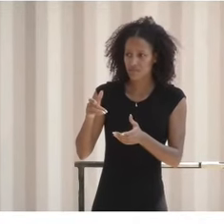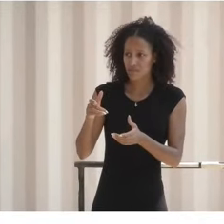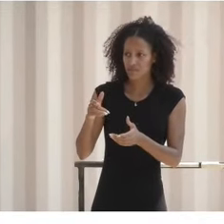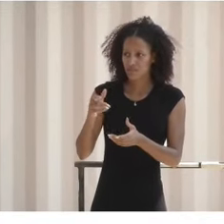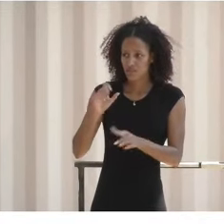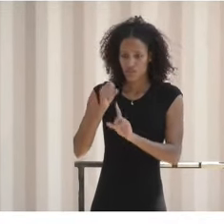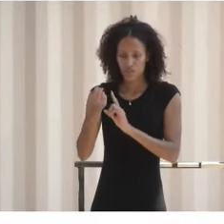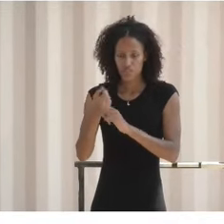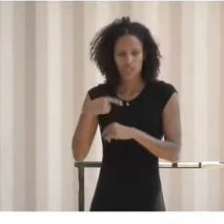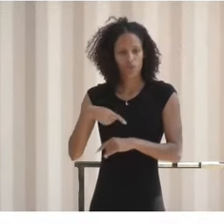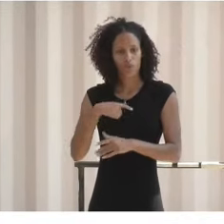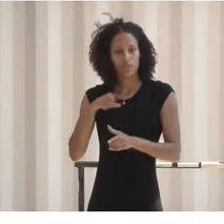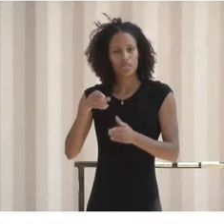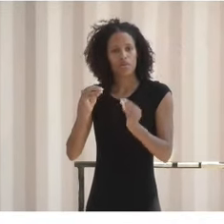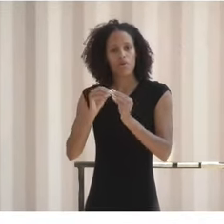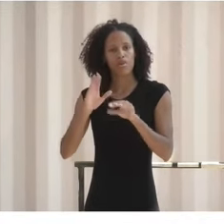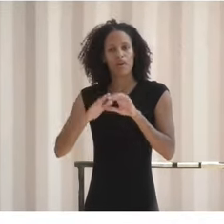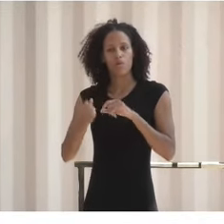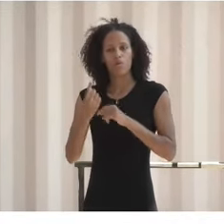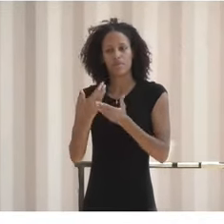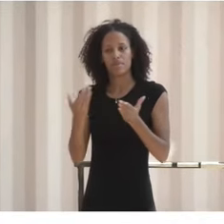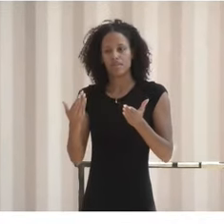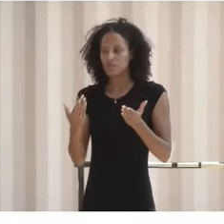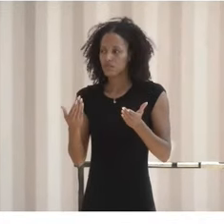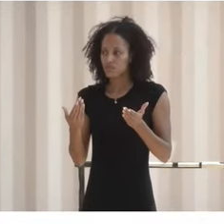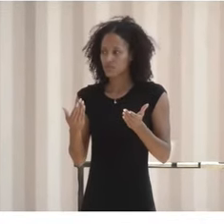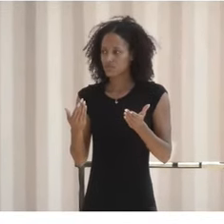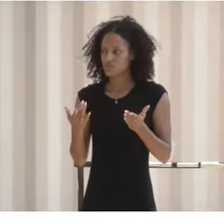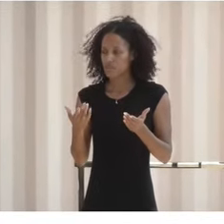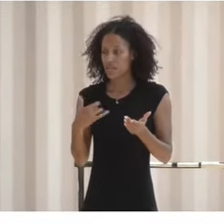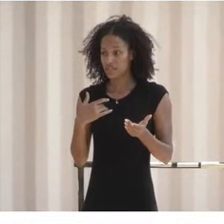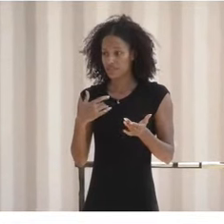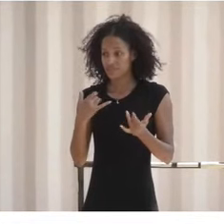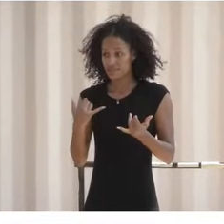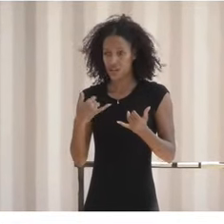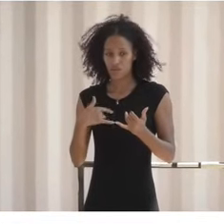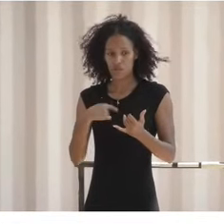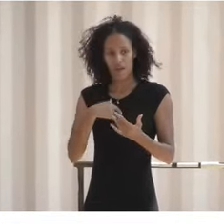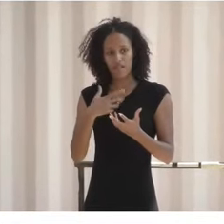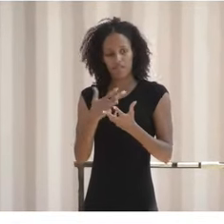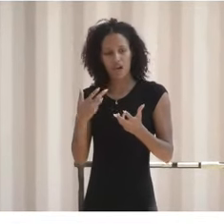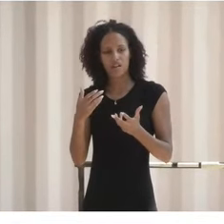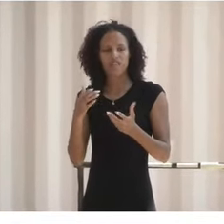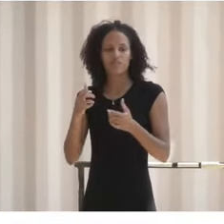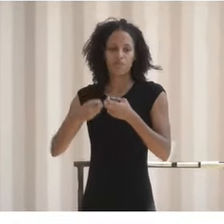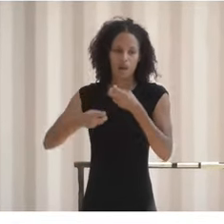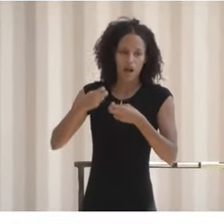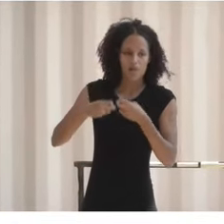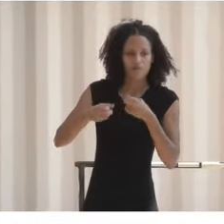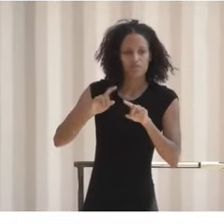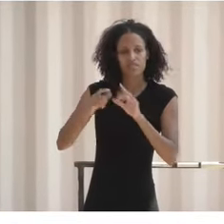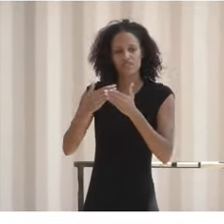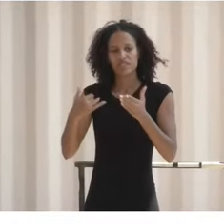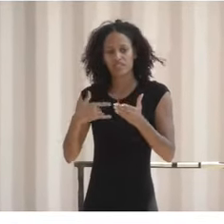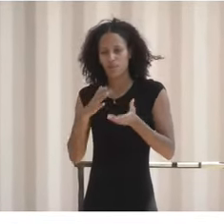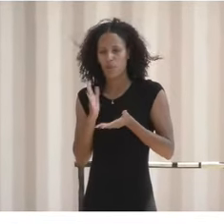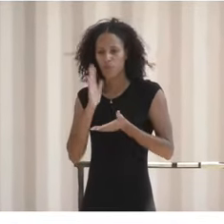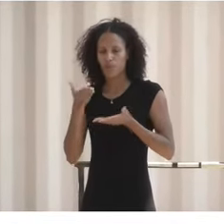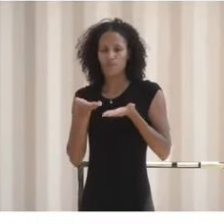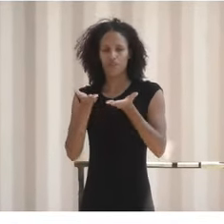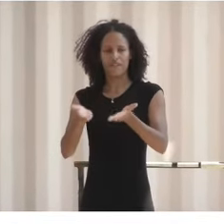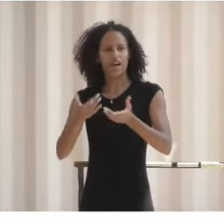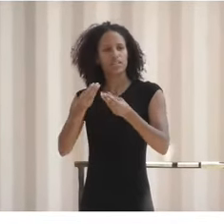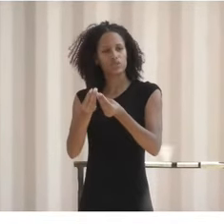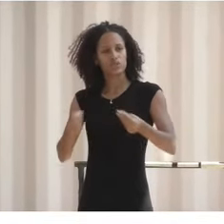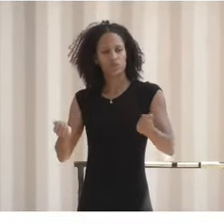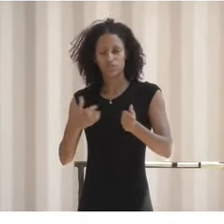that we do more than one thing at a time. And fortunately, just as we have compound problems, we have interventions that provide compound